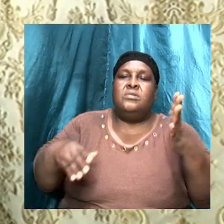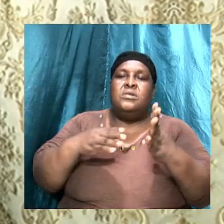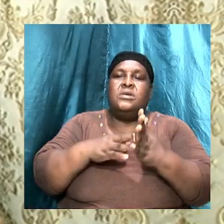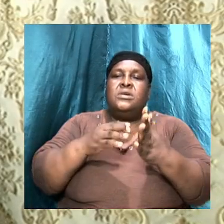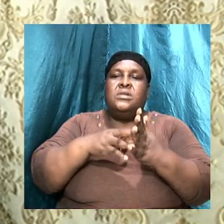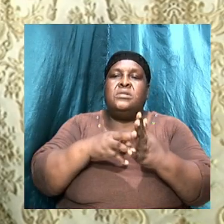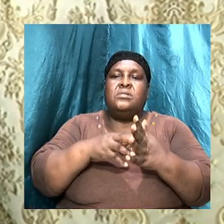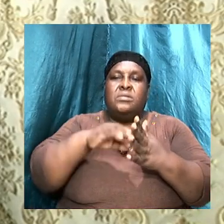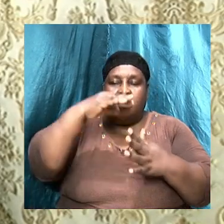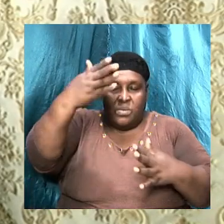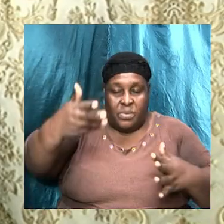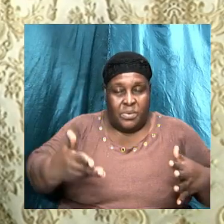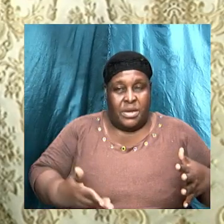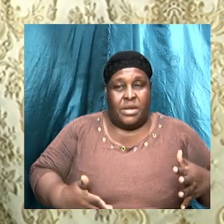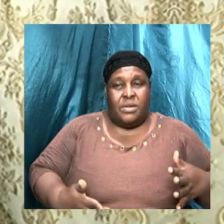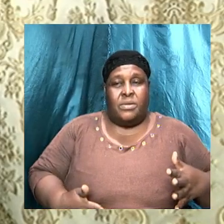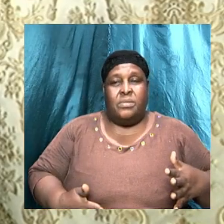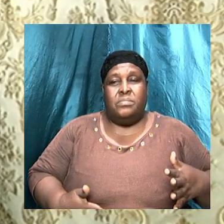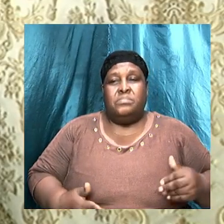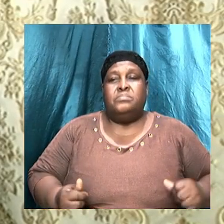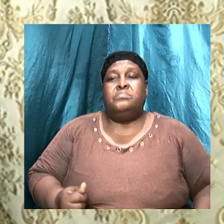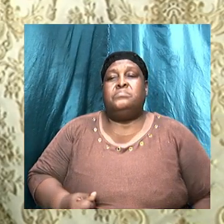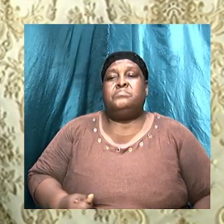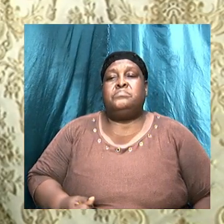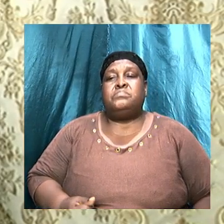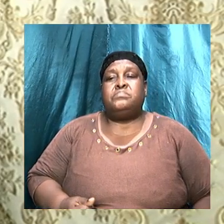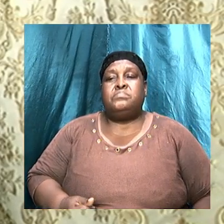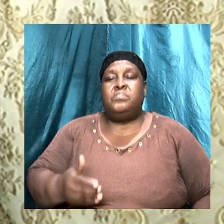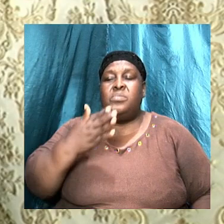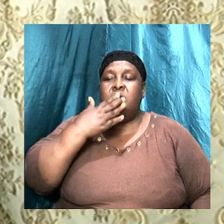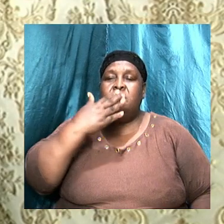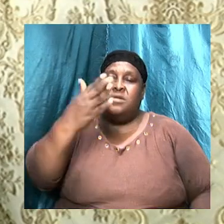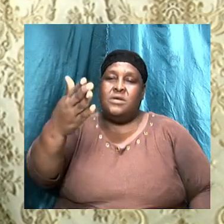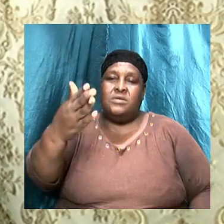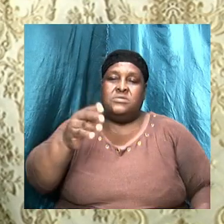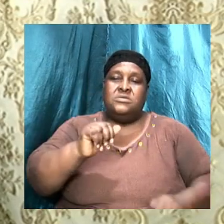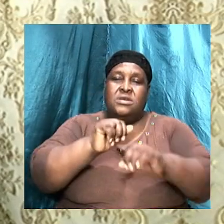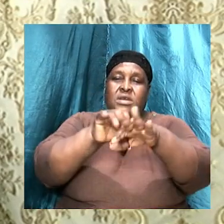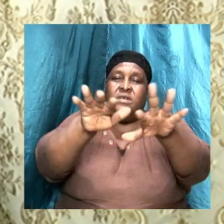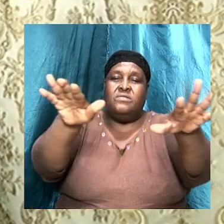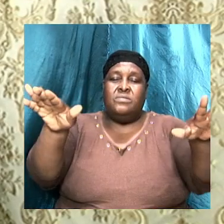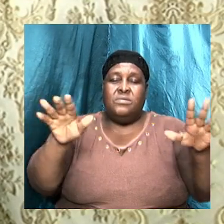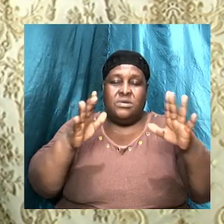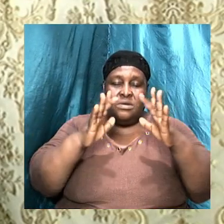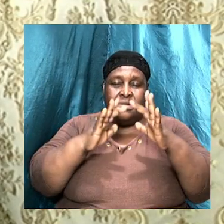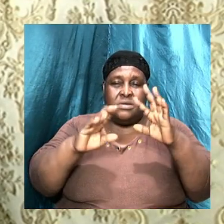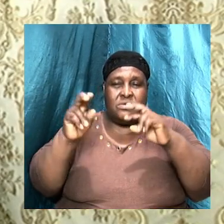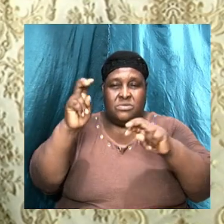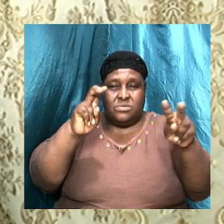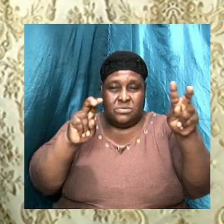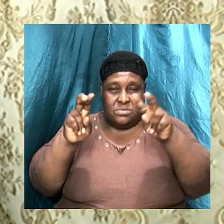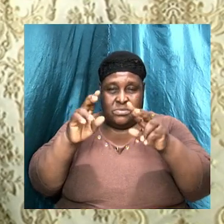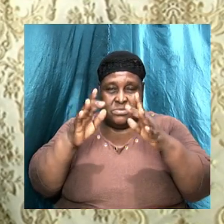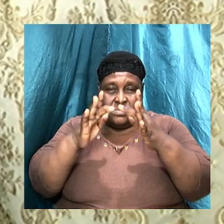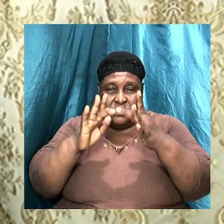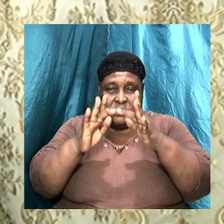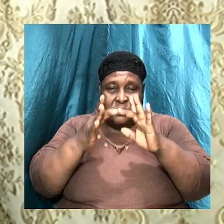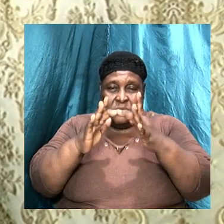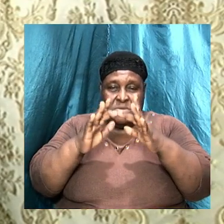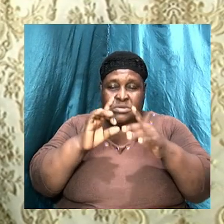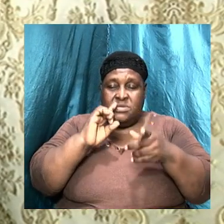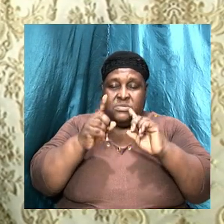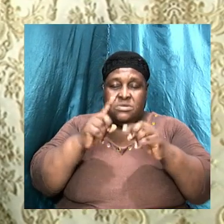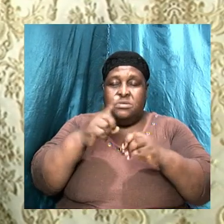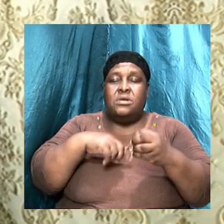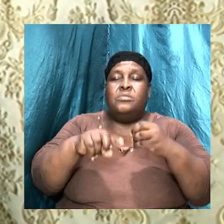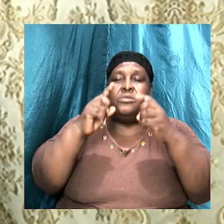welcome, like I said earlier on, and thanks for everyone that's tuning. So we have been talking about doctrine